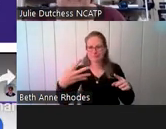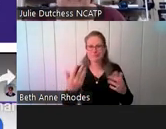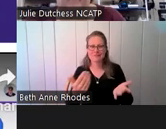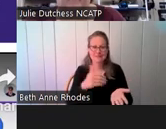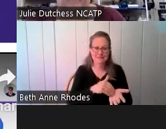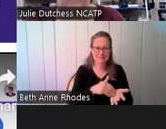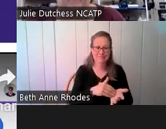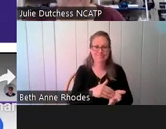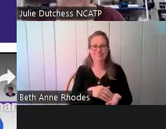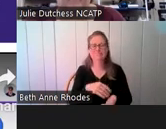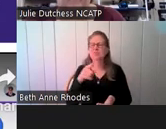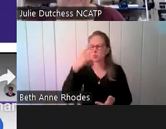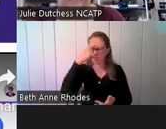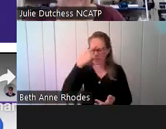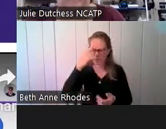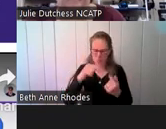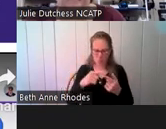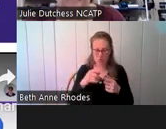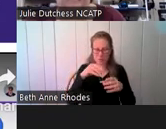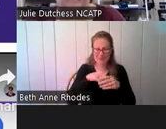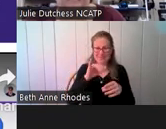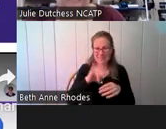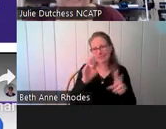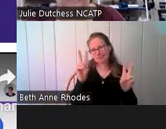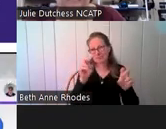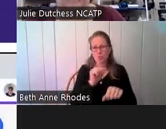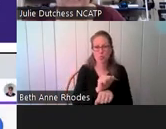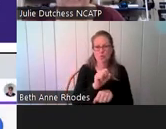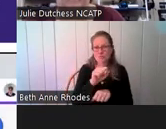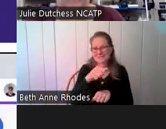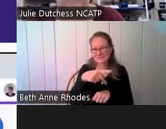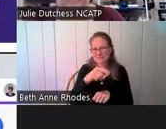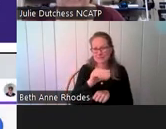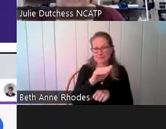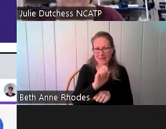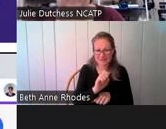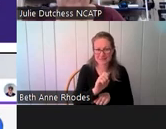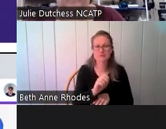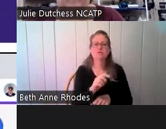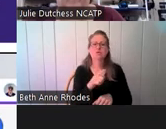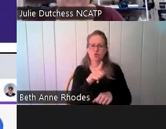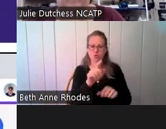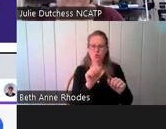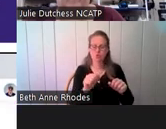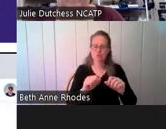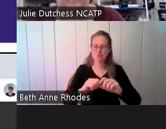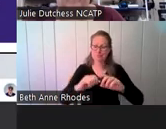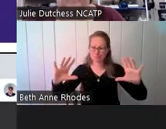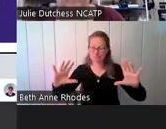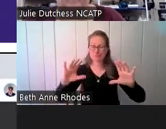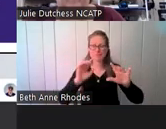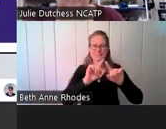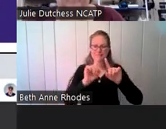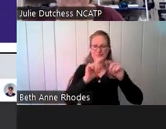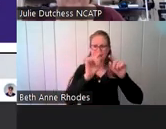you're in a workspace, think of the tabs you open as belonging to that workspace. However, if a tab makes it into a workspace that doesn't belong there, you can easily move